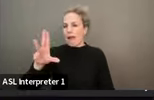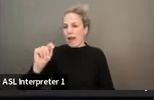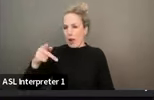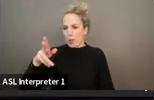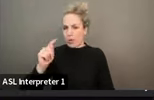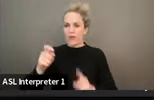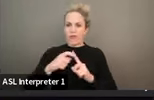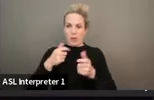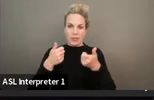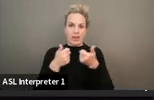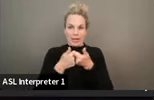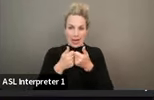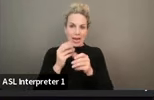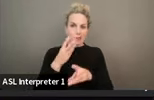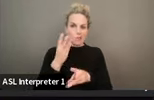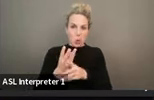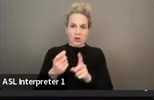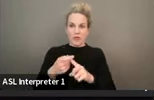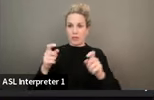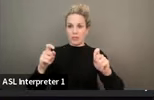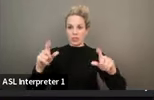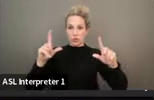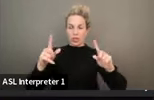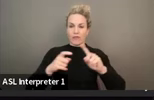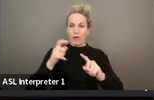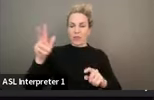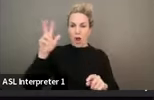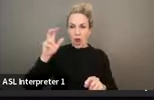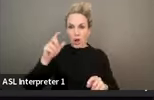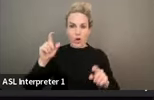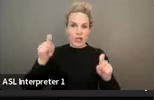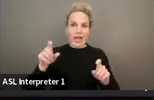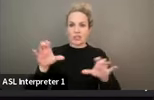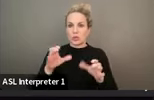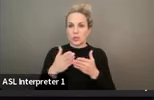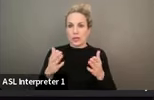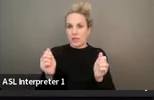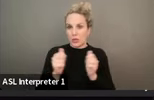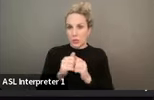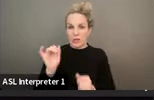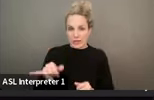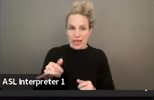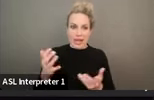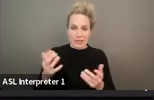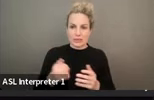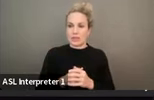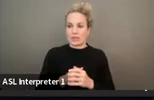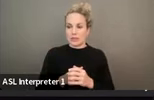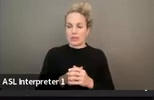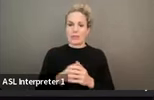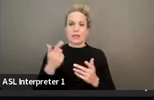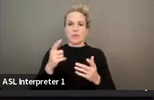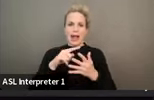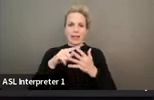from the game world, from the screen, from the audio. And they have to do something with it by a series of